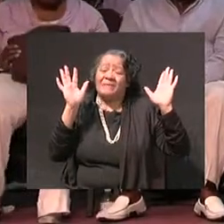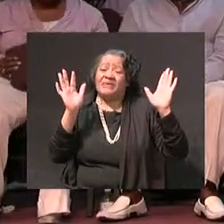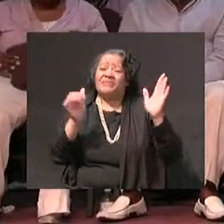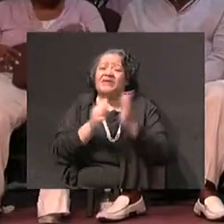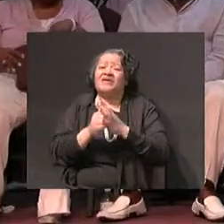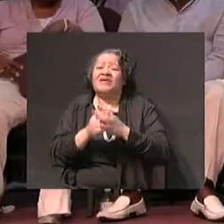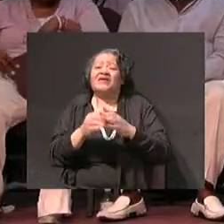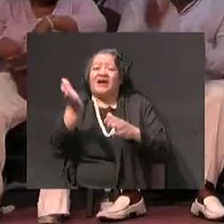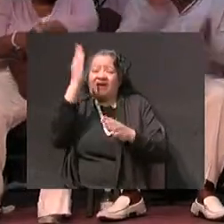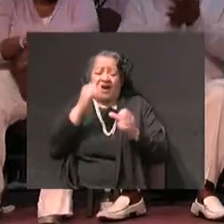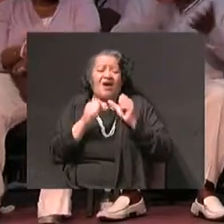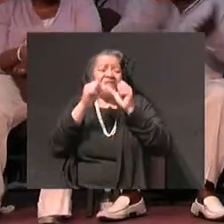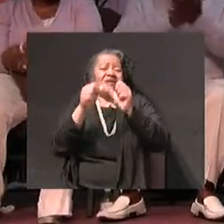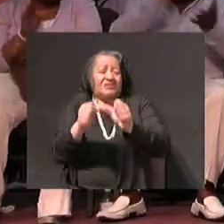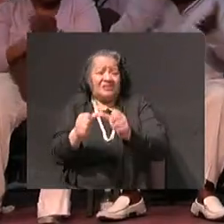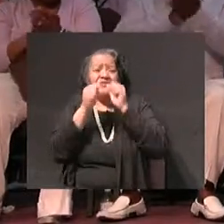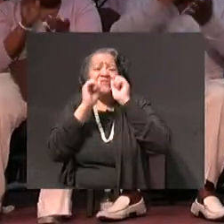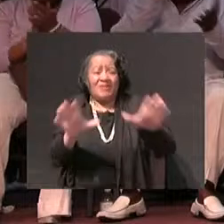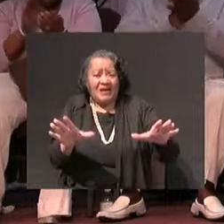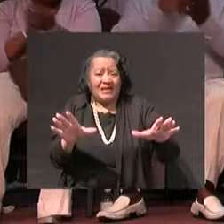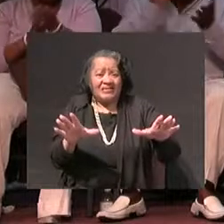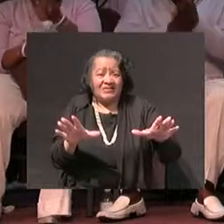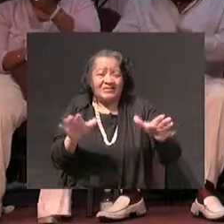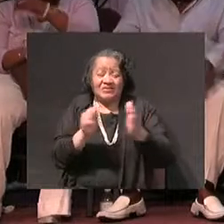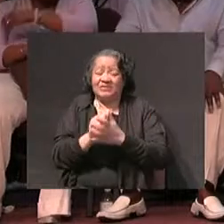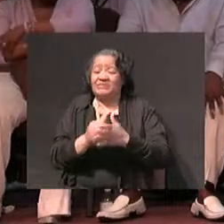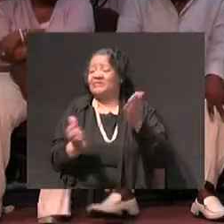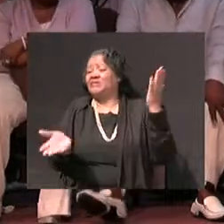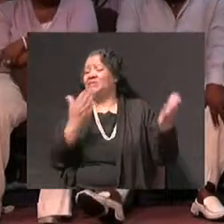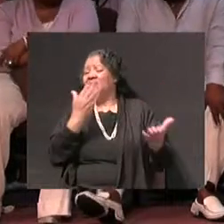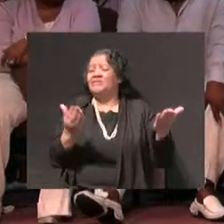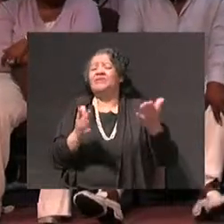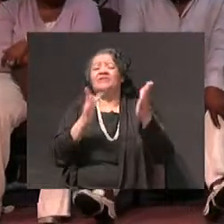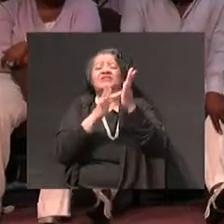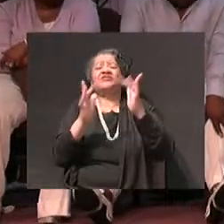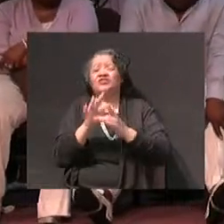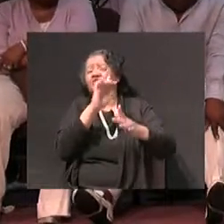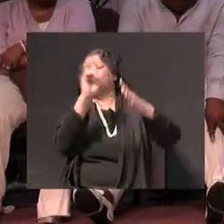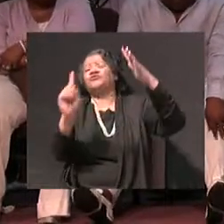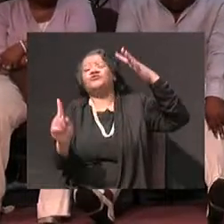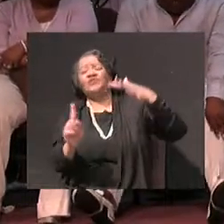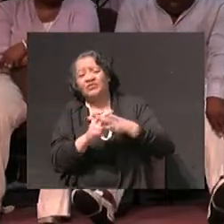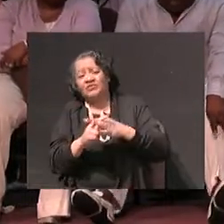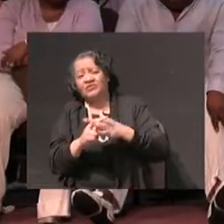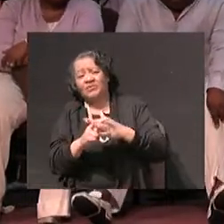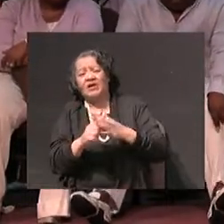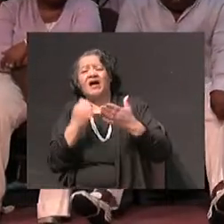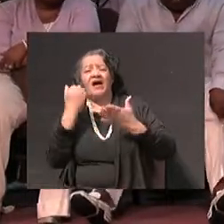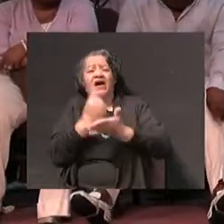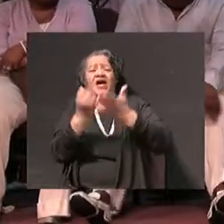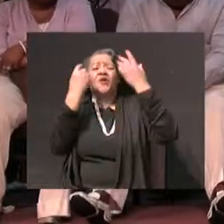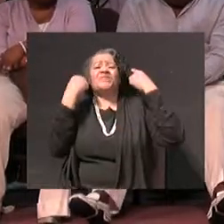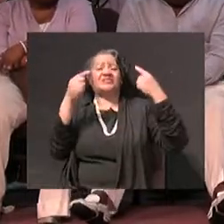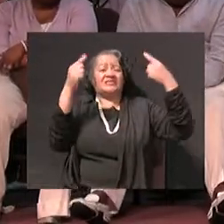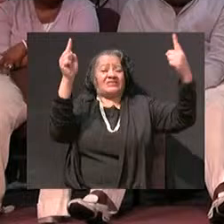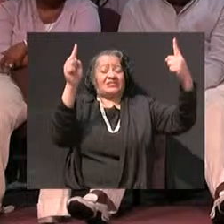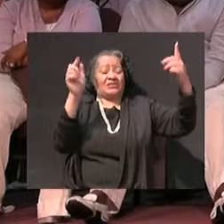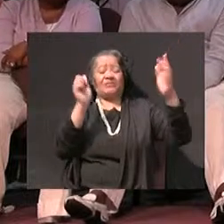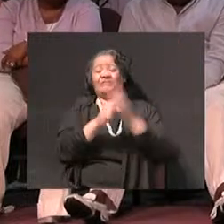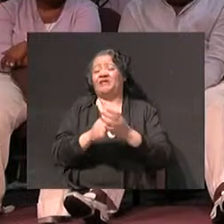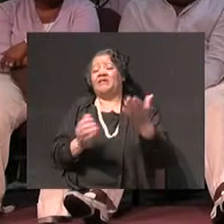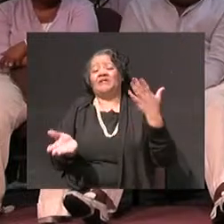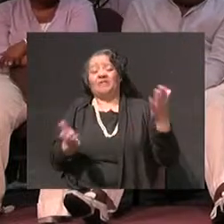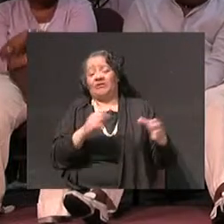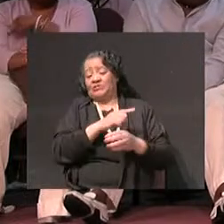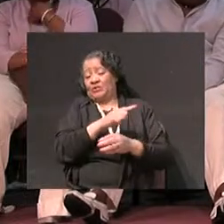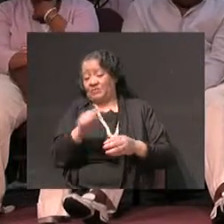preach Kevin Wayne Cosby. Maybe he'll come through for me. And